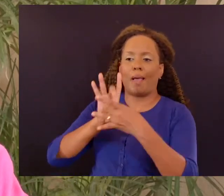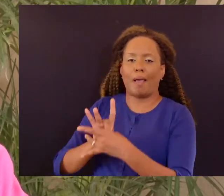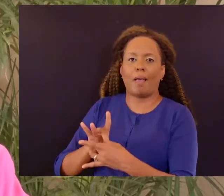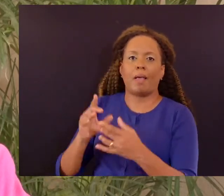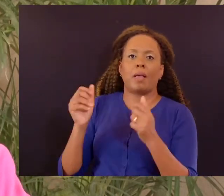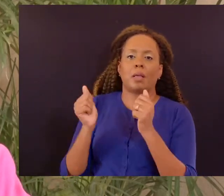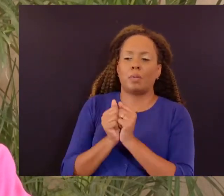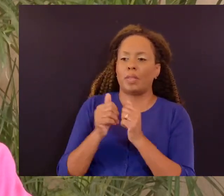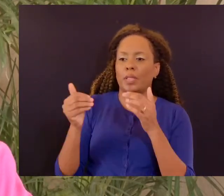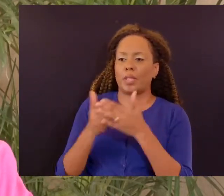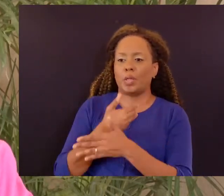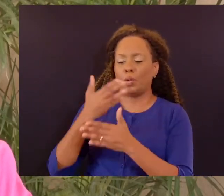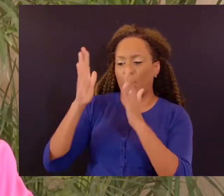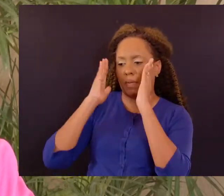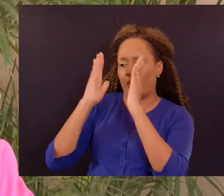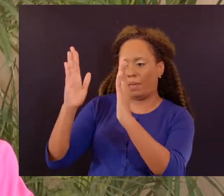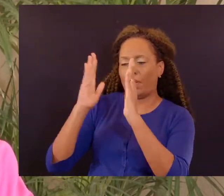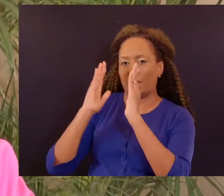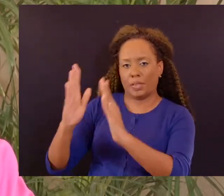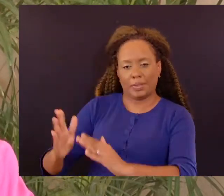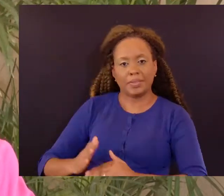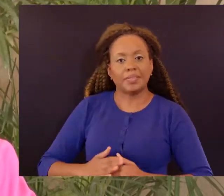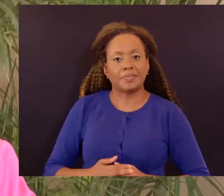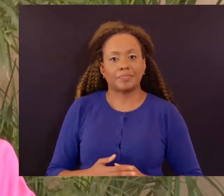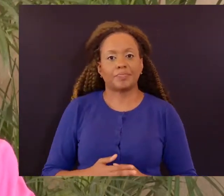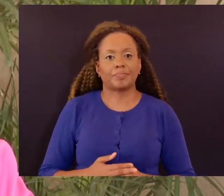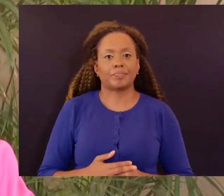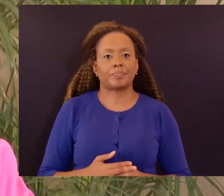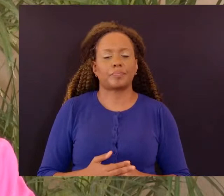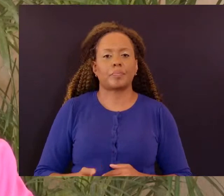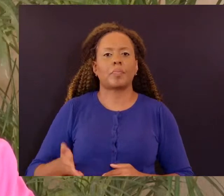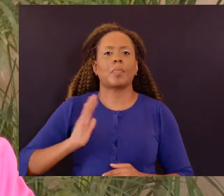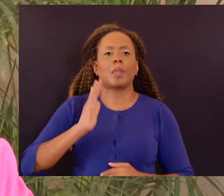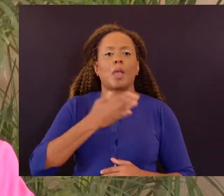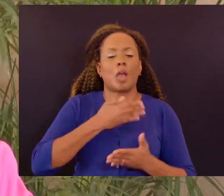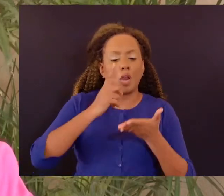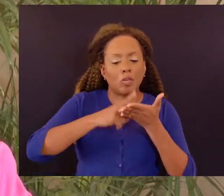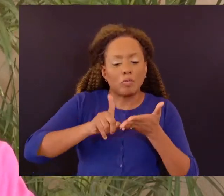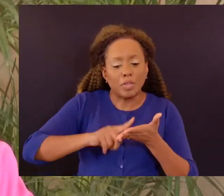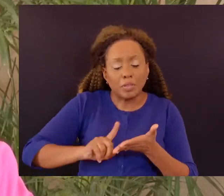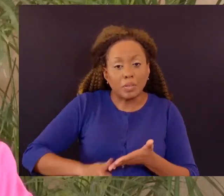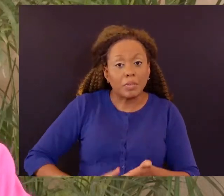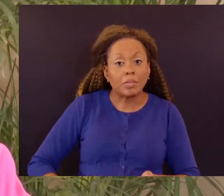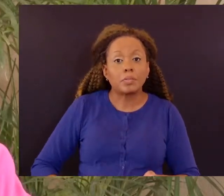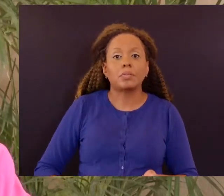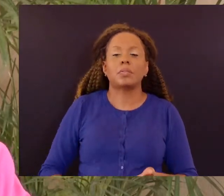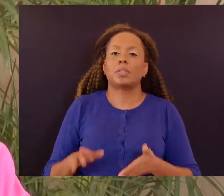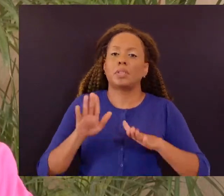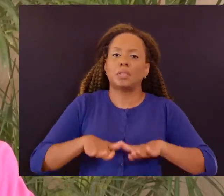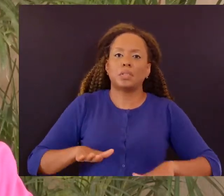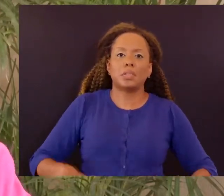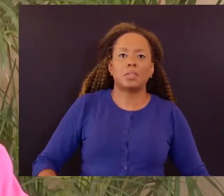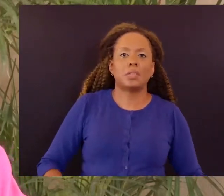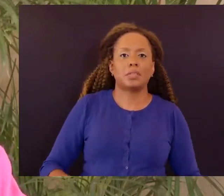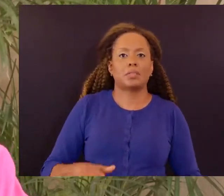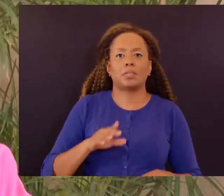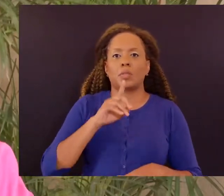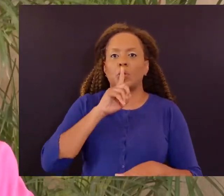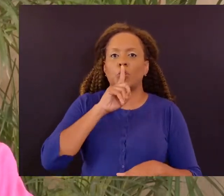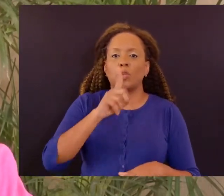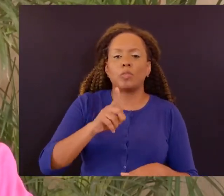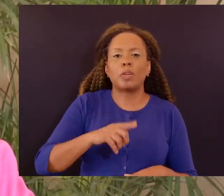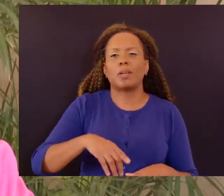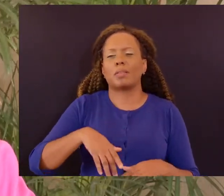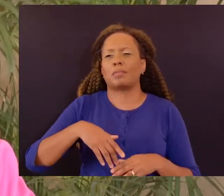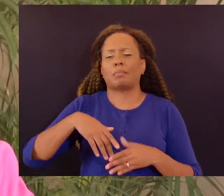of focus. Research shows that children demonstrate more interest in literacy and